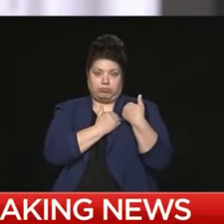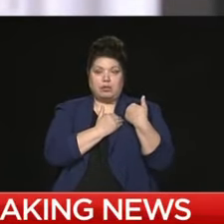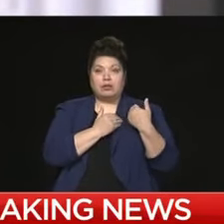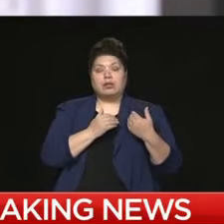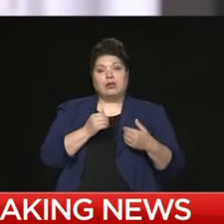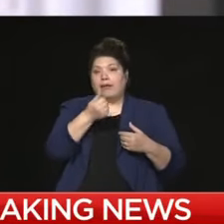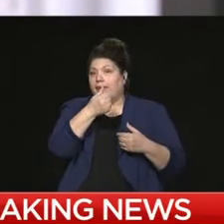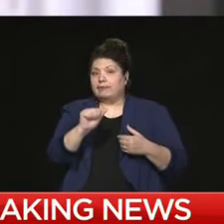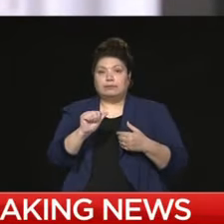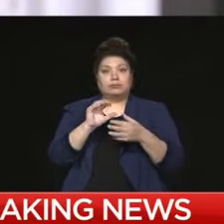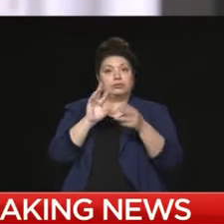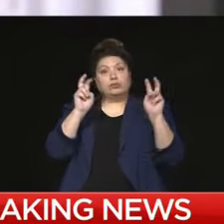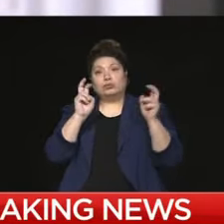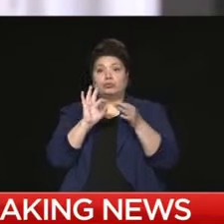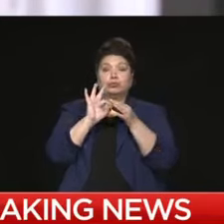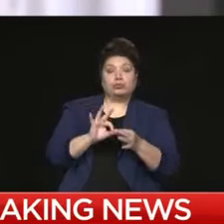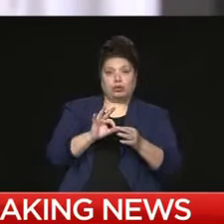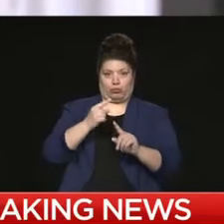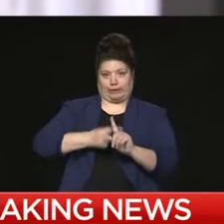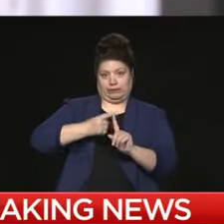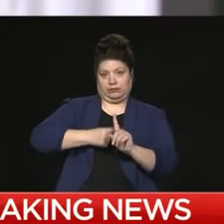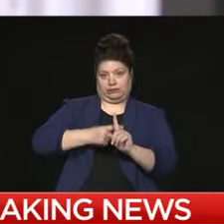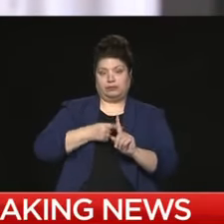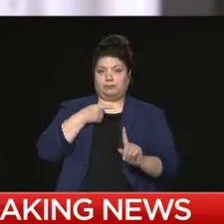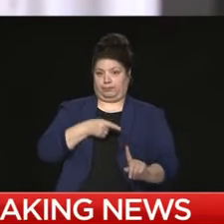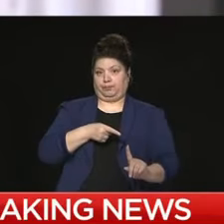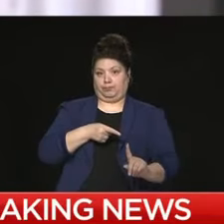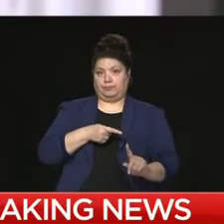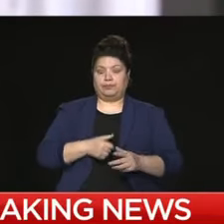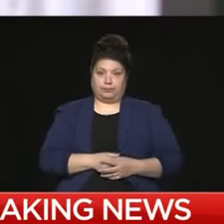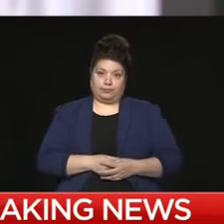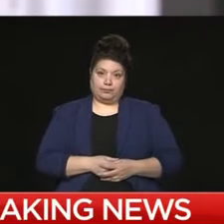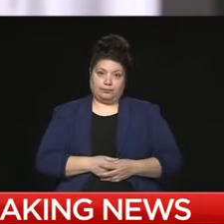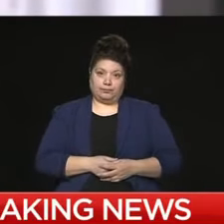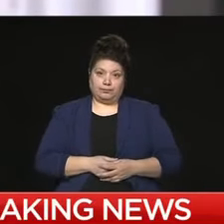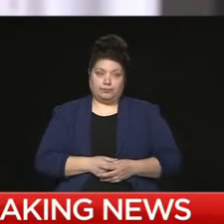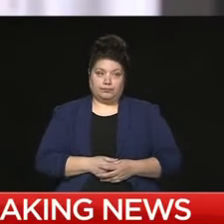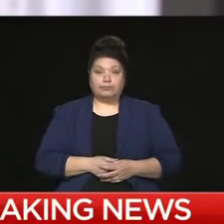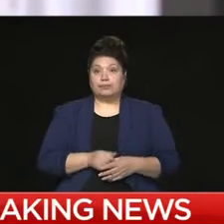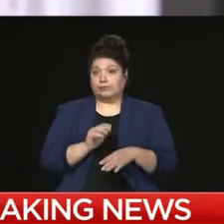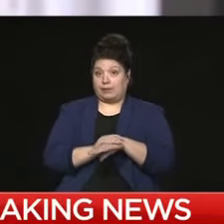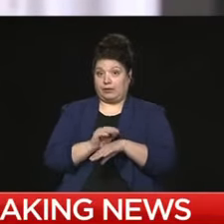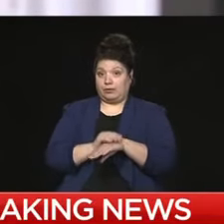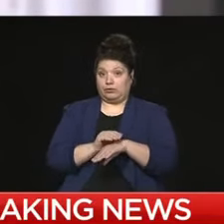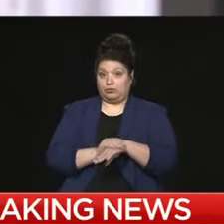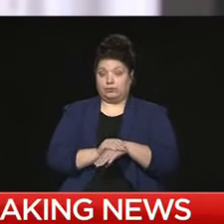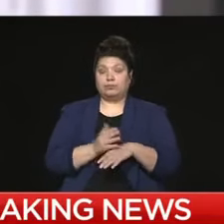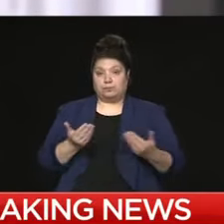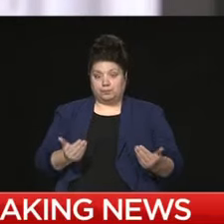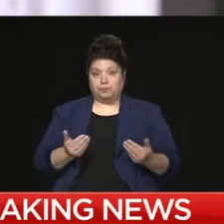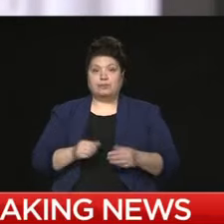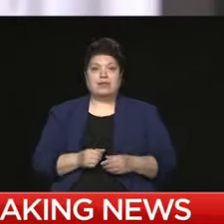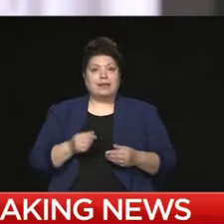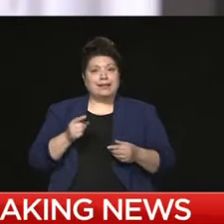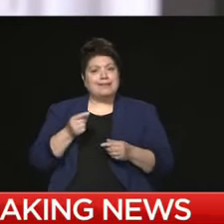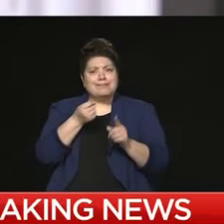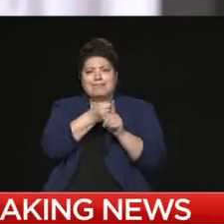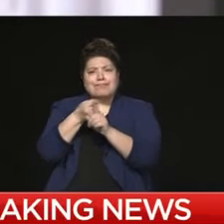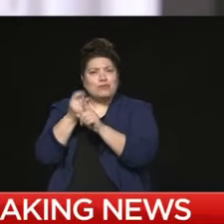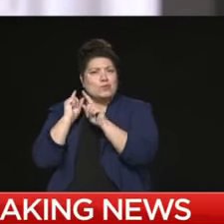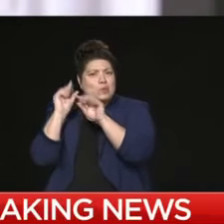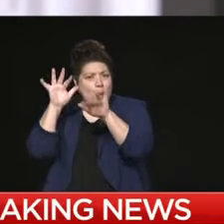with rents. And we'll have more details about that soon. Used to this new normal. It's been snowing in some